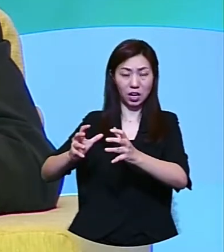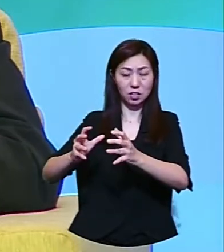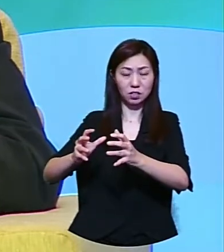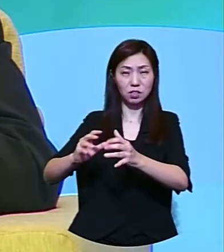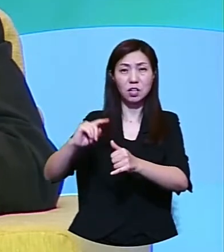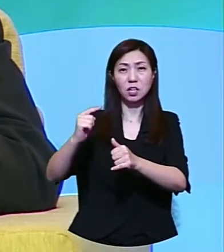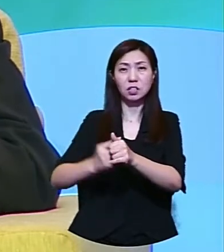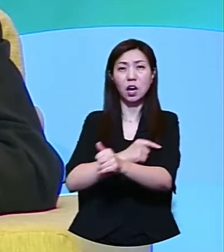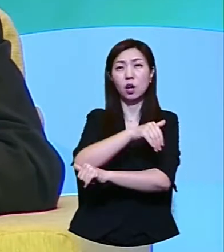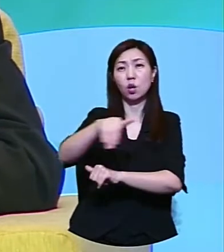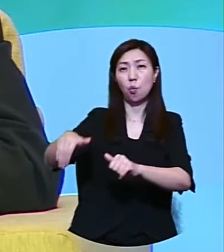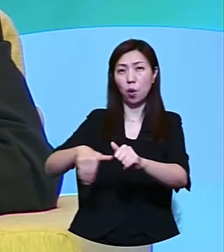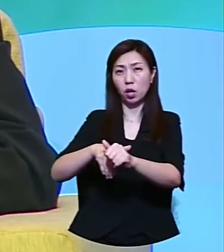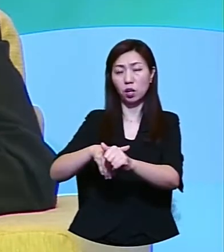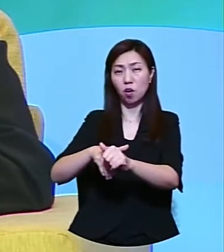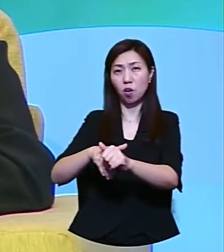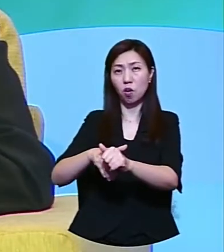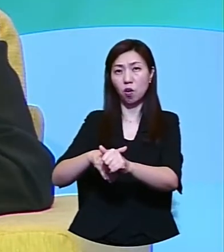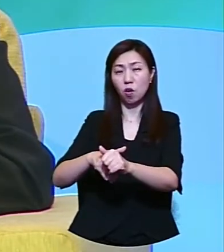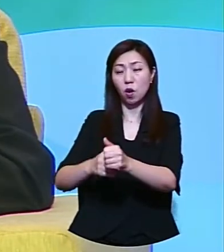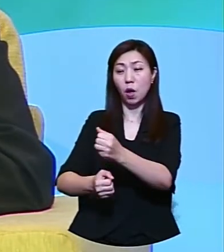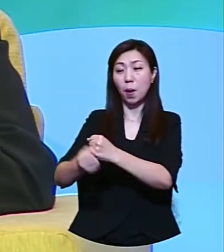more diverse